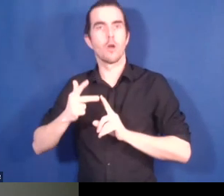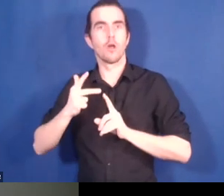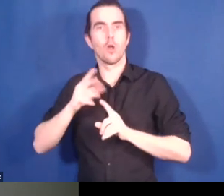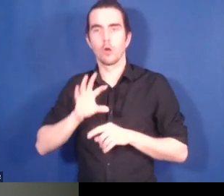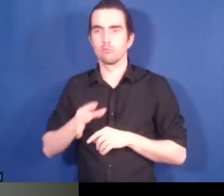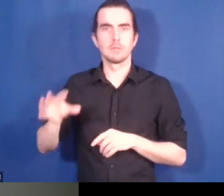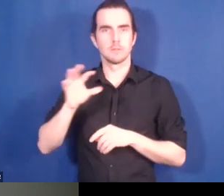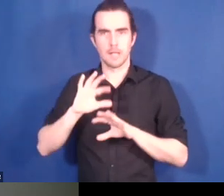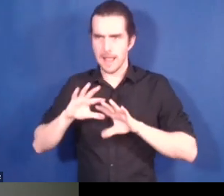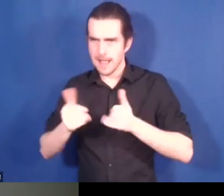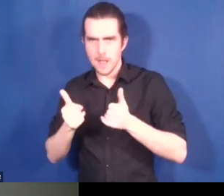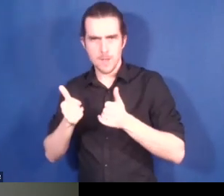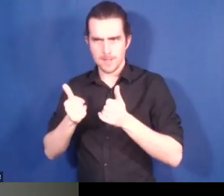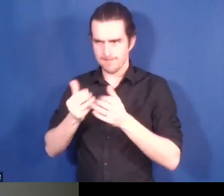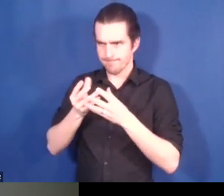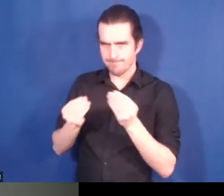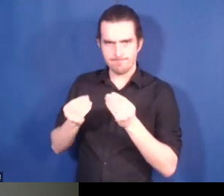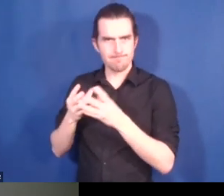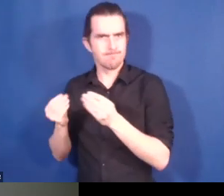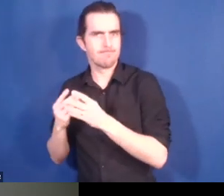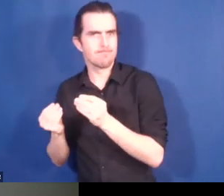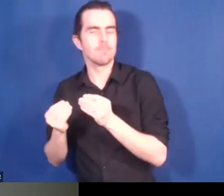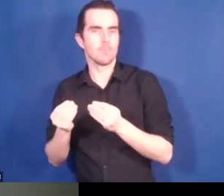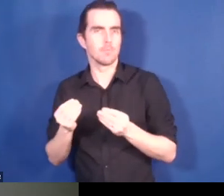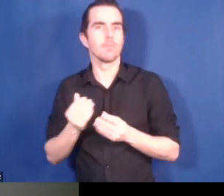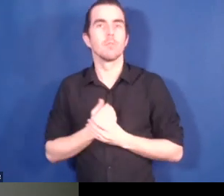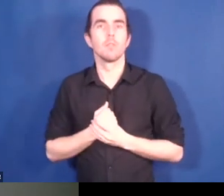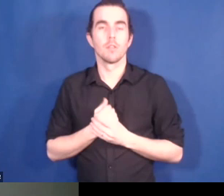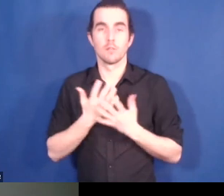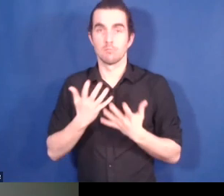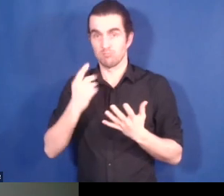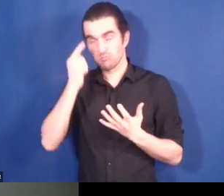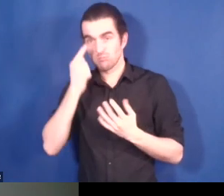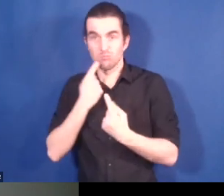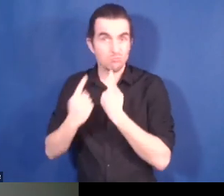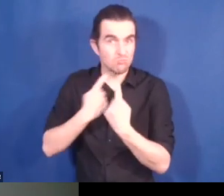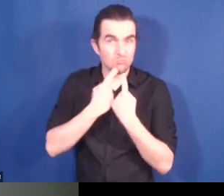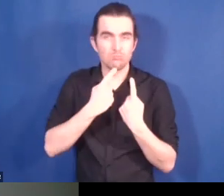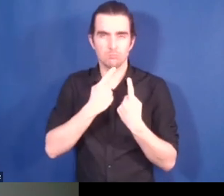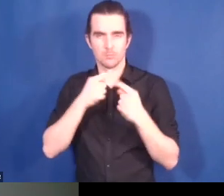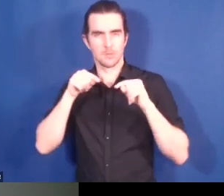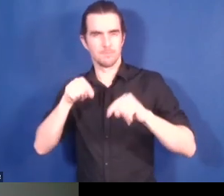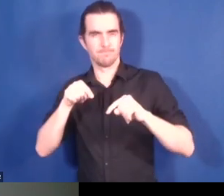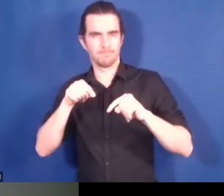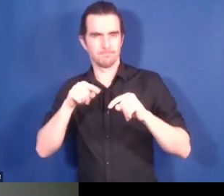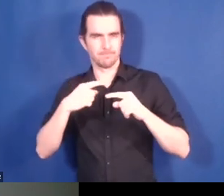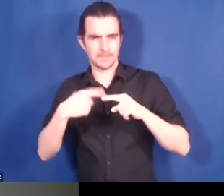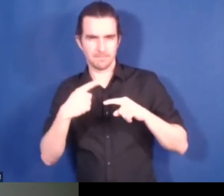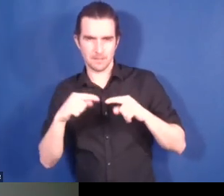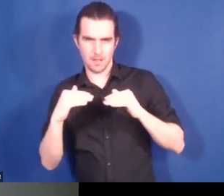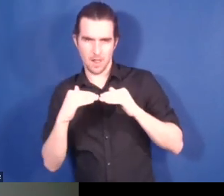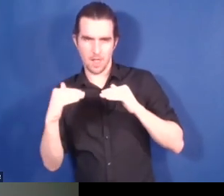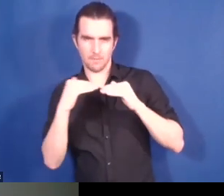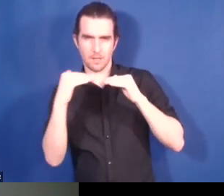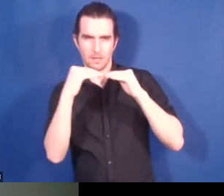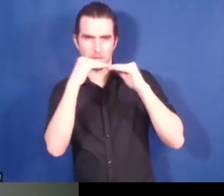international relations political dimension, is that we've always got to remember that forcibly displaced